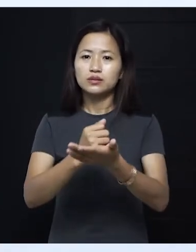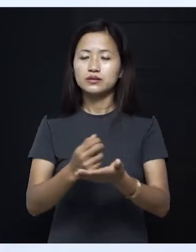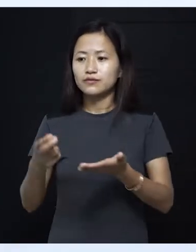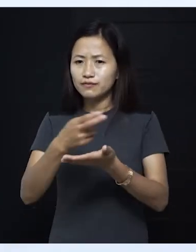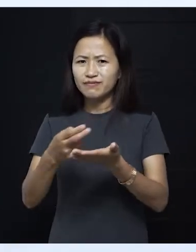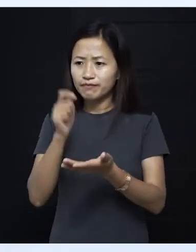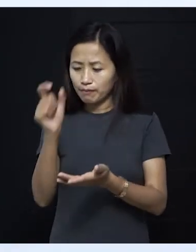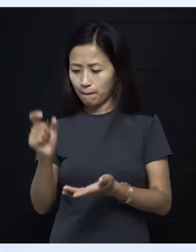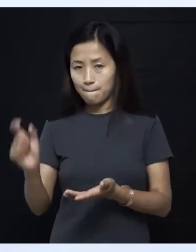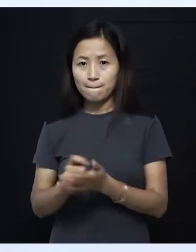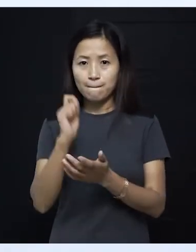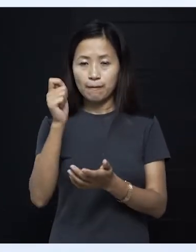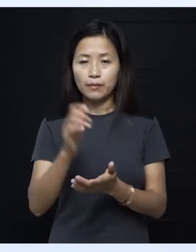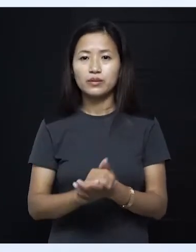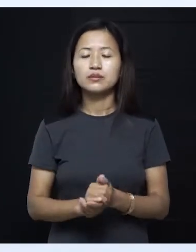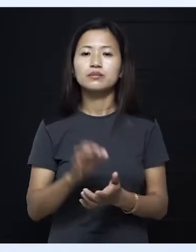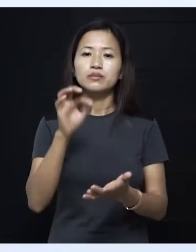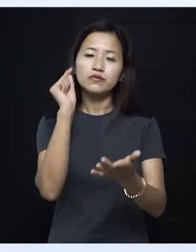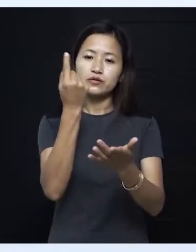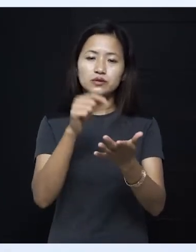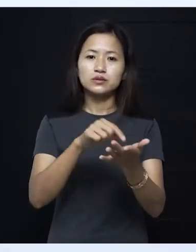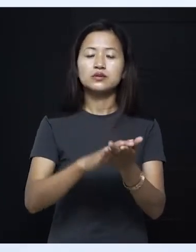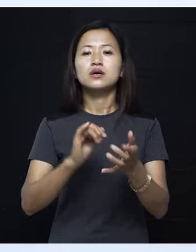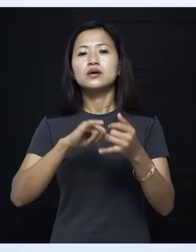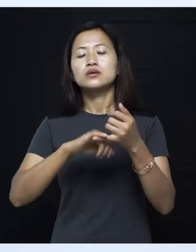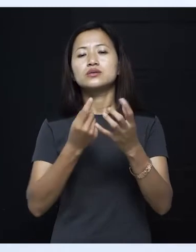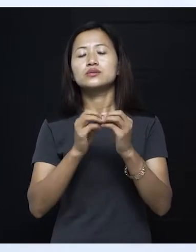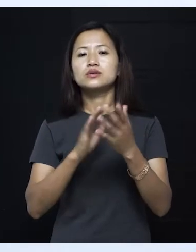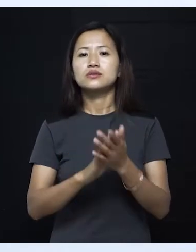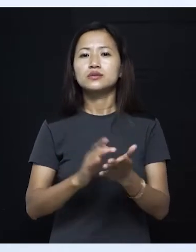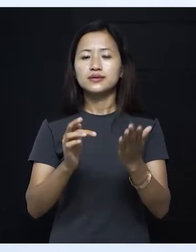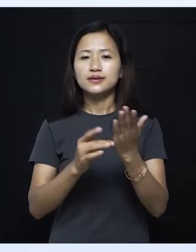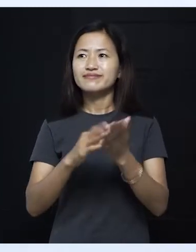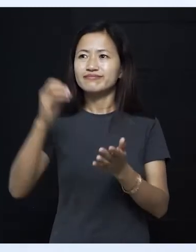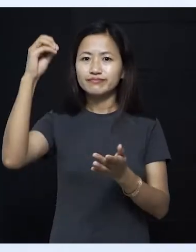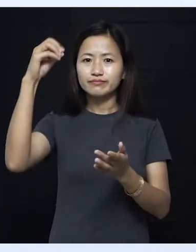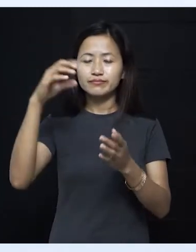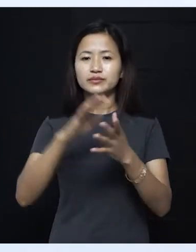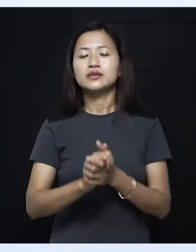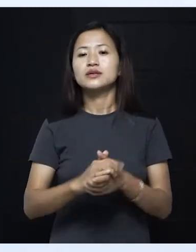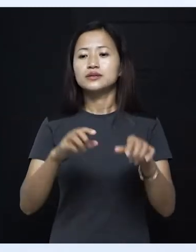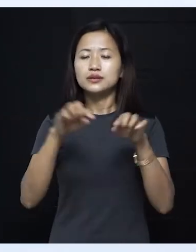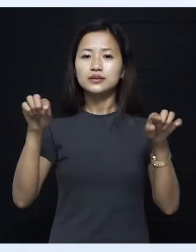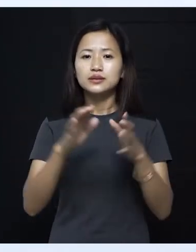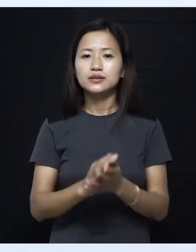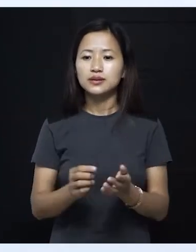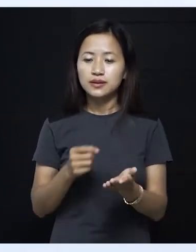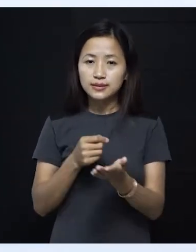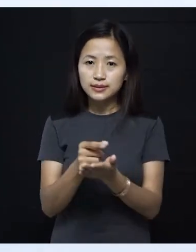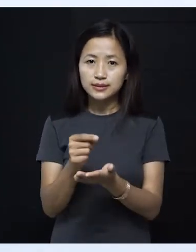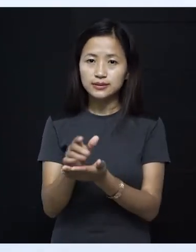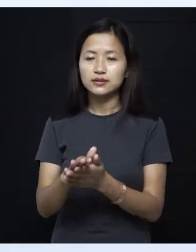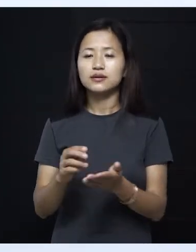farmers is, the first point is, it says that subsidy on electricity. Okay, electricity, seeds